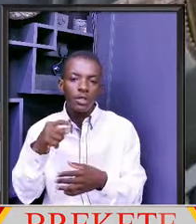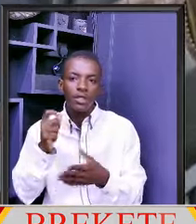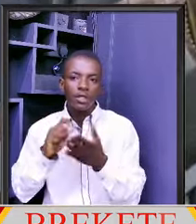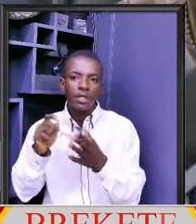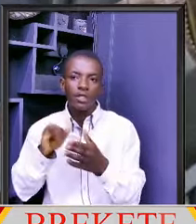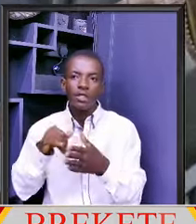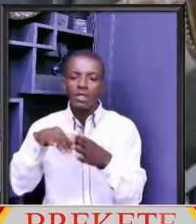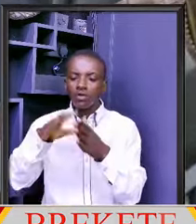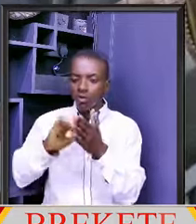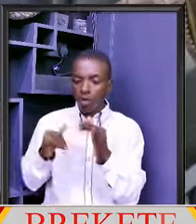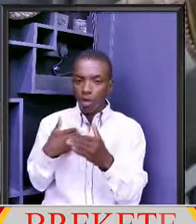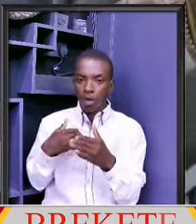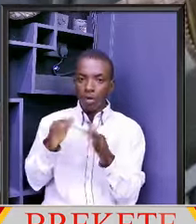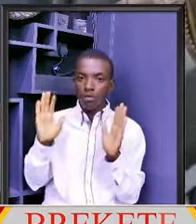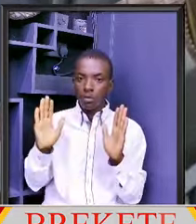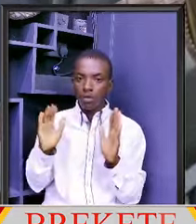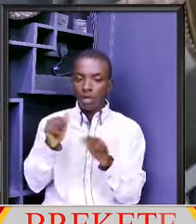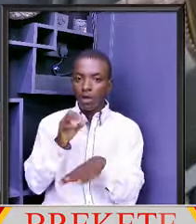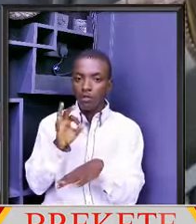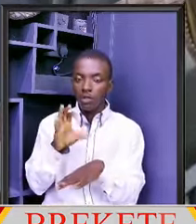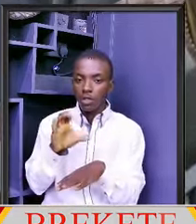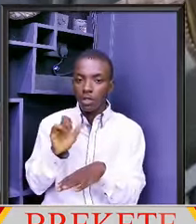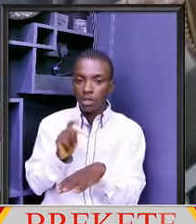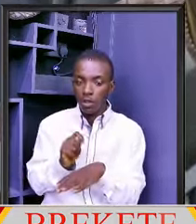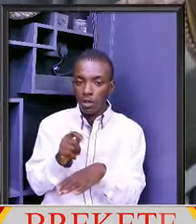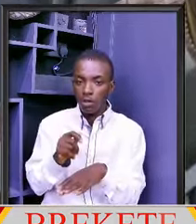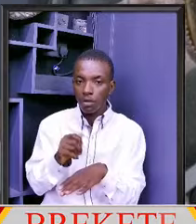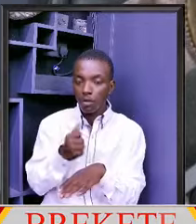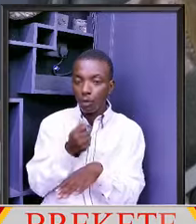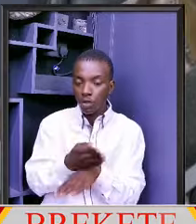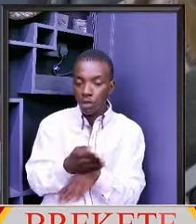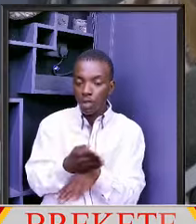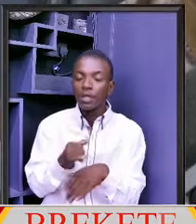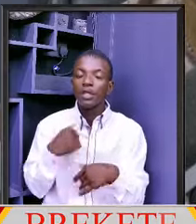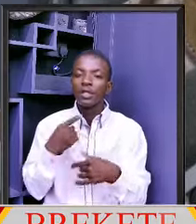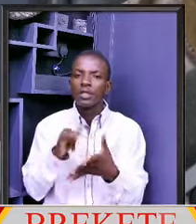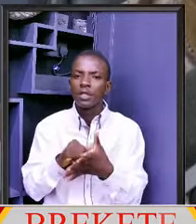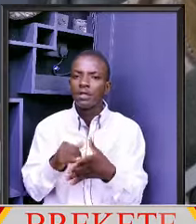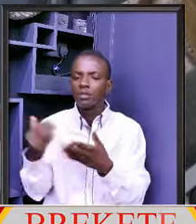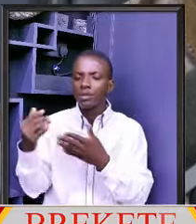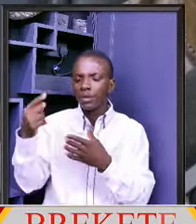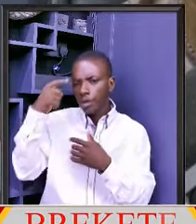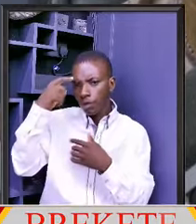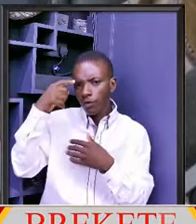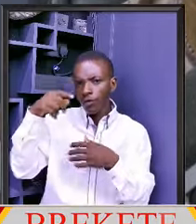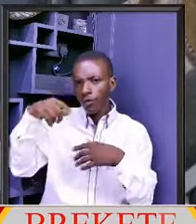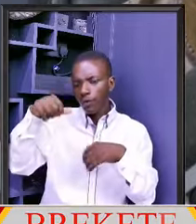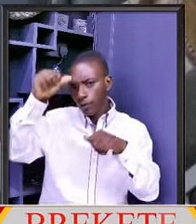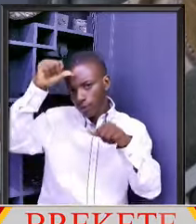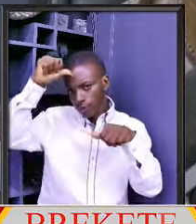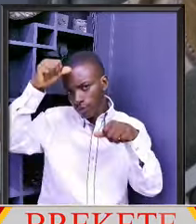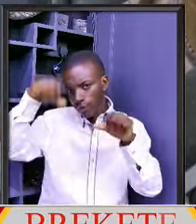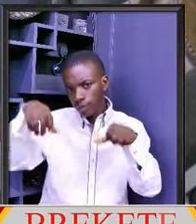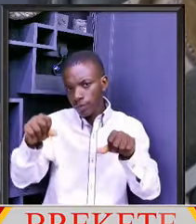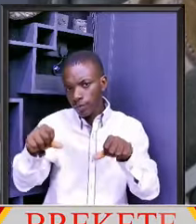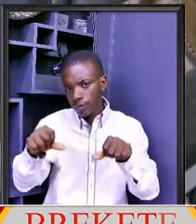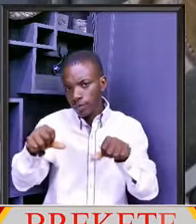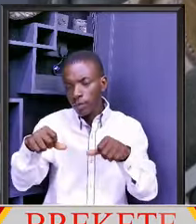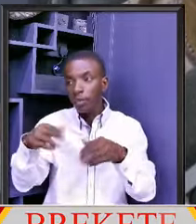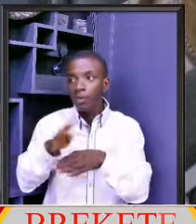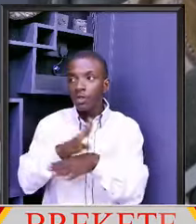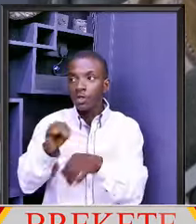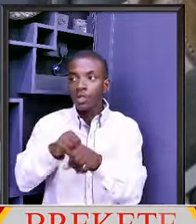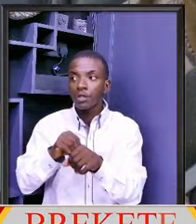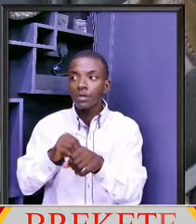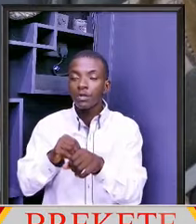should remove my hand from FCT to let them be. Let me think of business. And I think of bringing KK to Abuja, which is their business in Ogun State, you